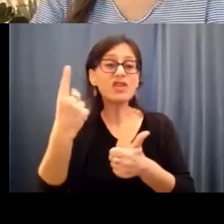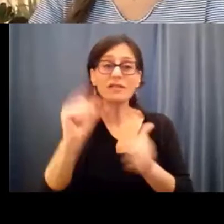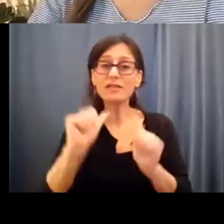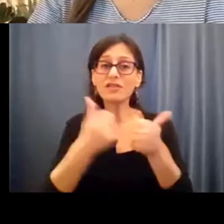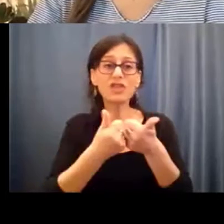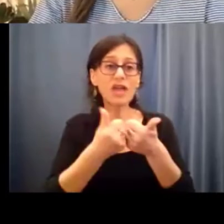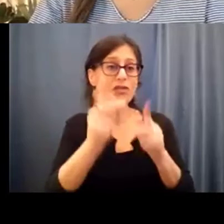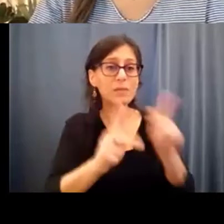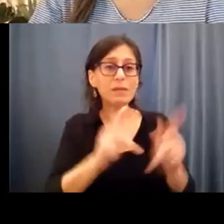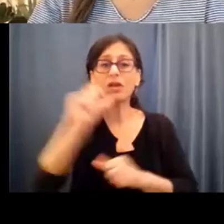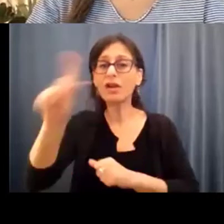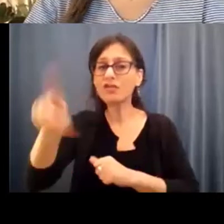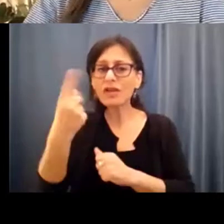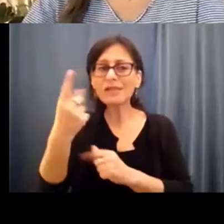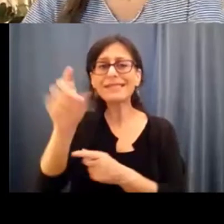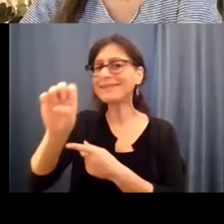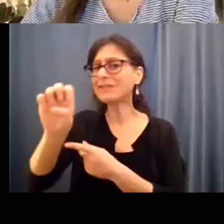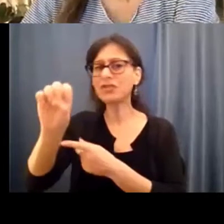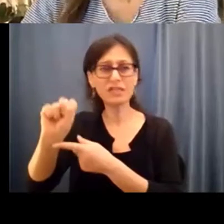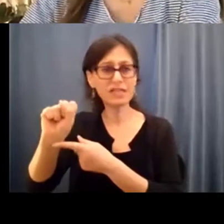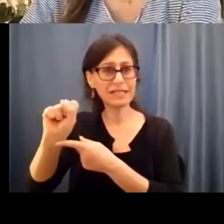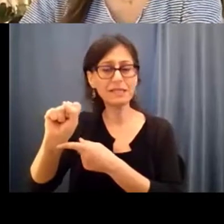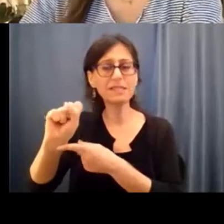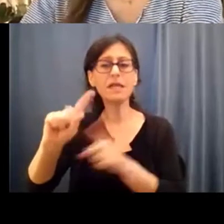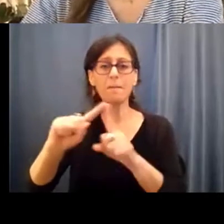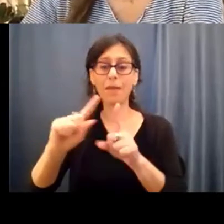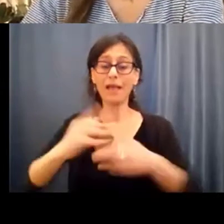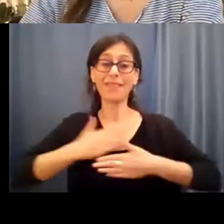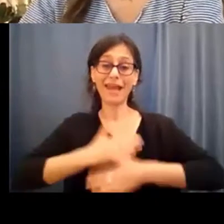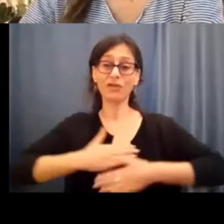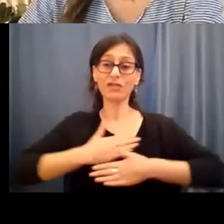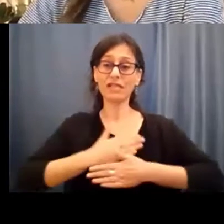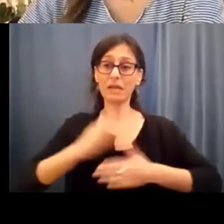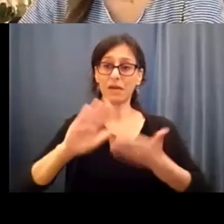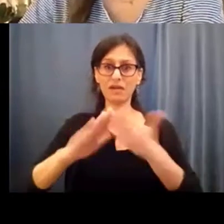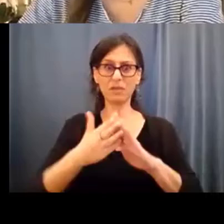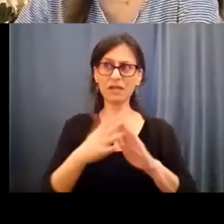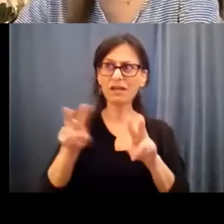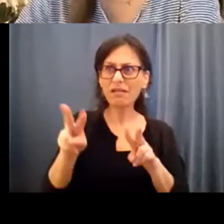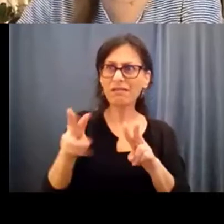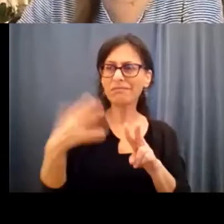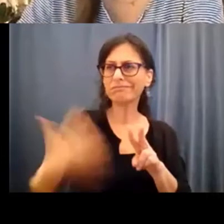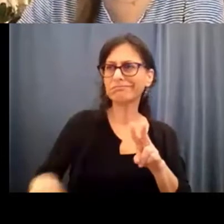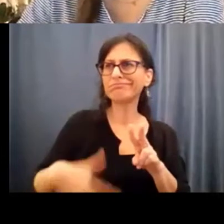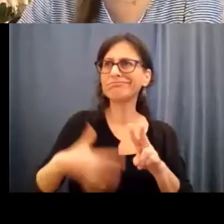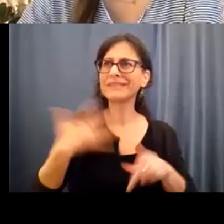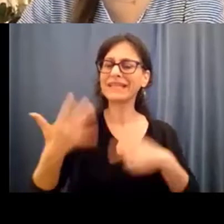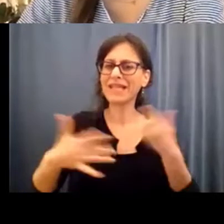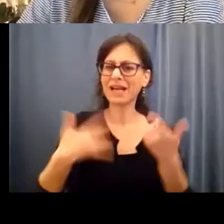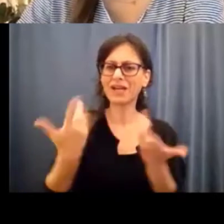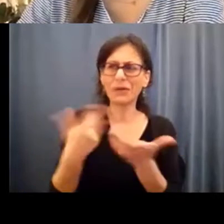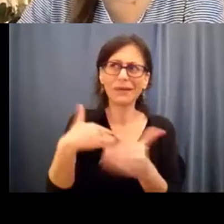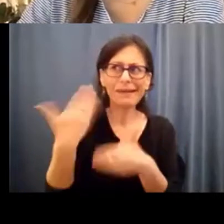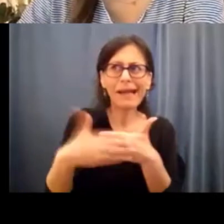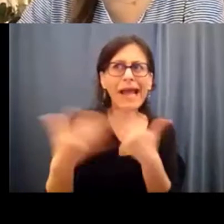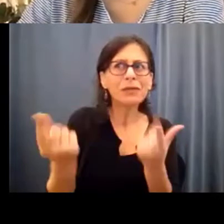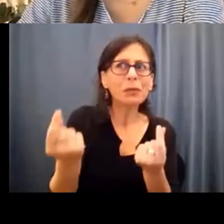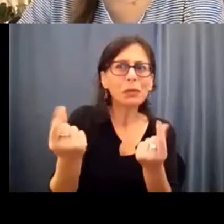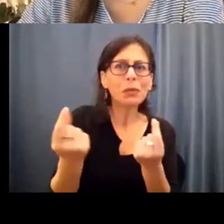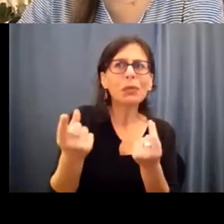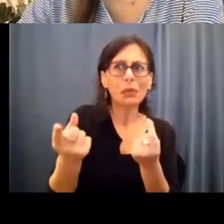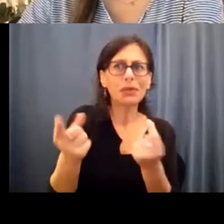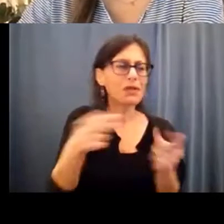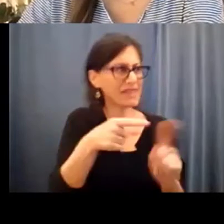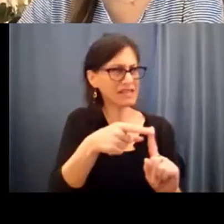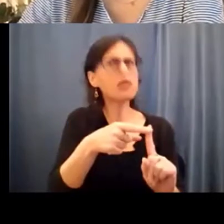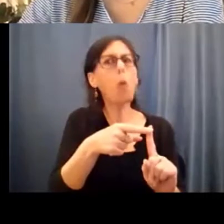challenge, not just the Easterseals, but the entertainment community getting really excited about it and saying, what are you going to do next? Because